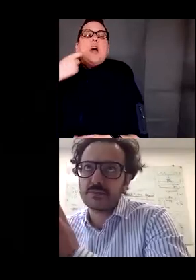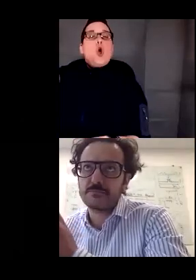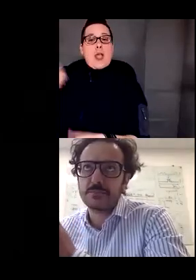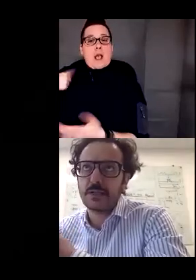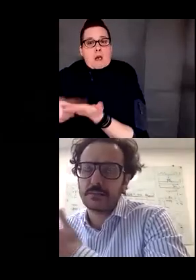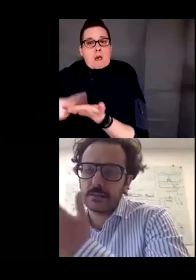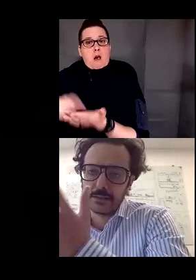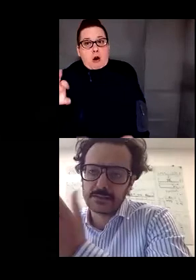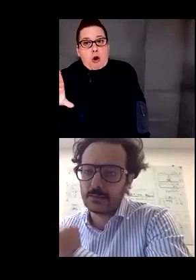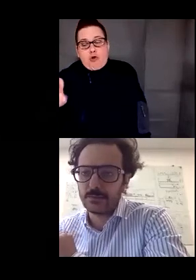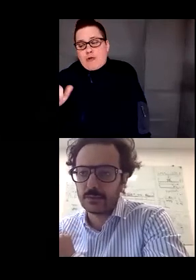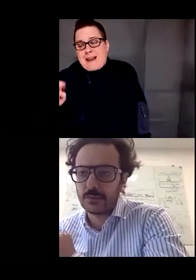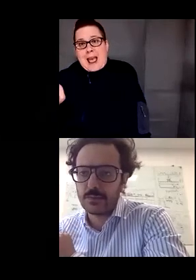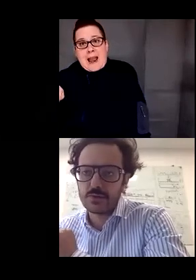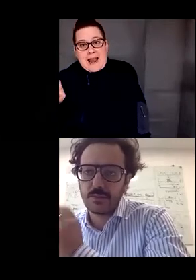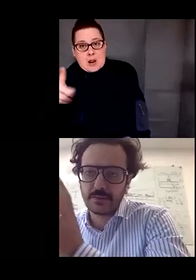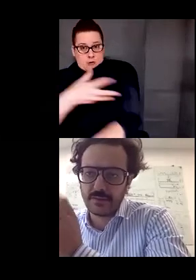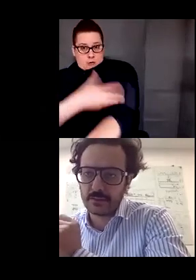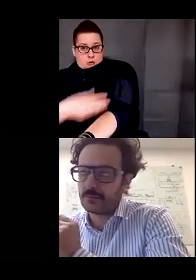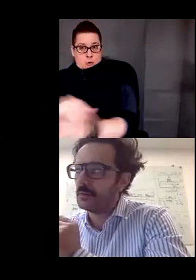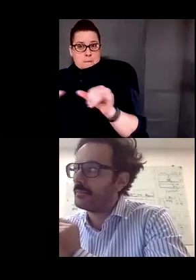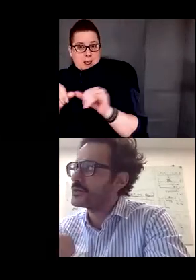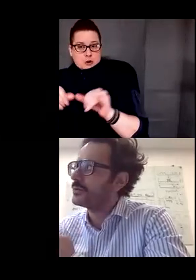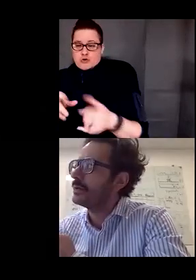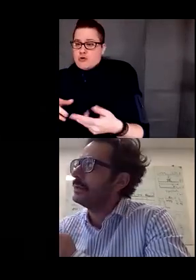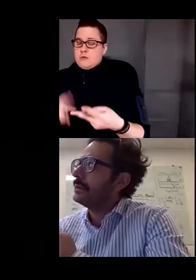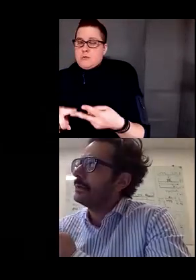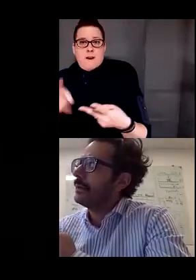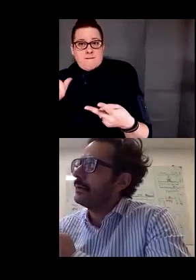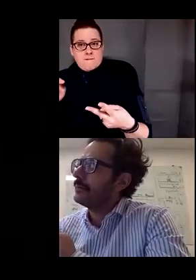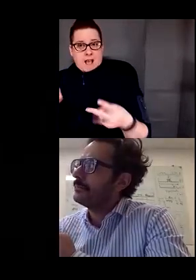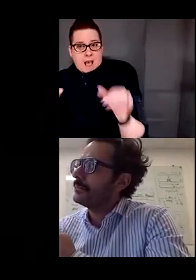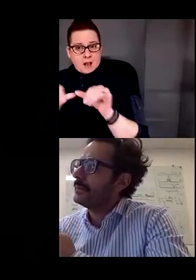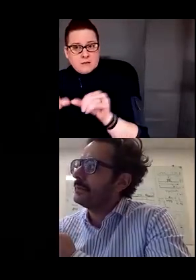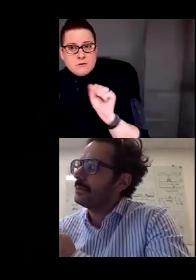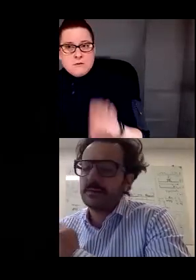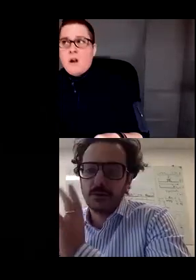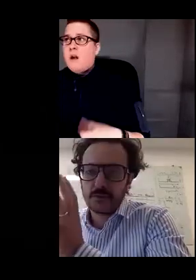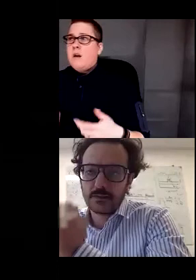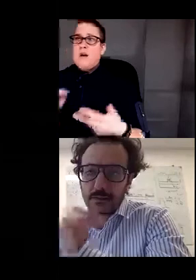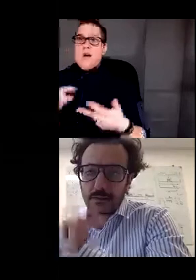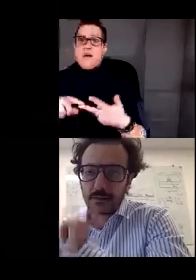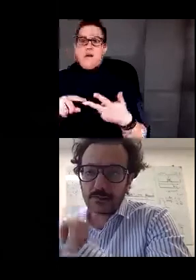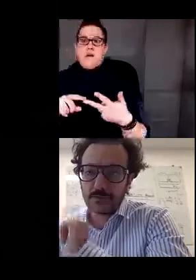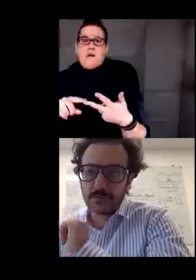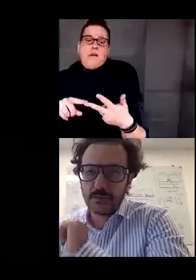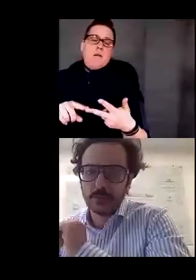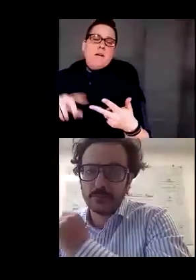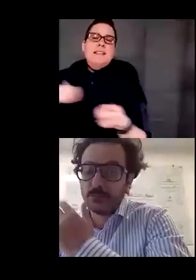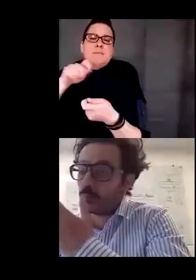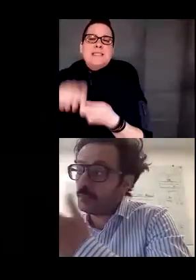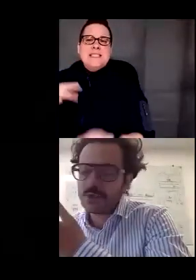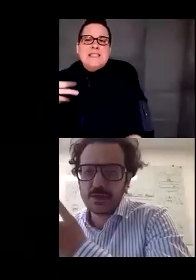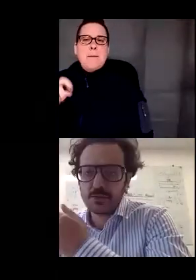measure creatinine in the serum, you can measure body fat, you can measure the natriuretic peptide in the